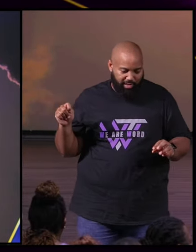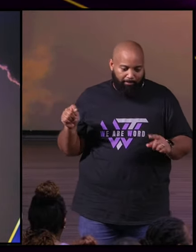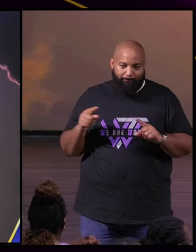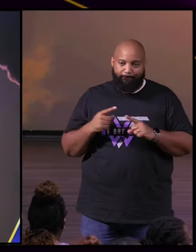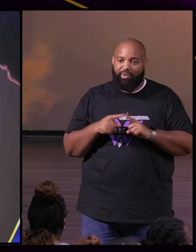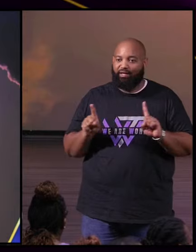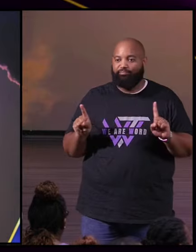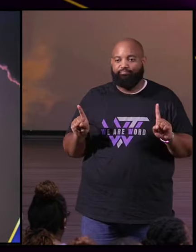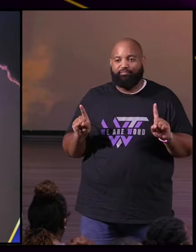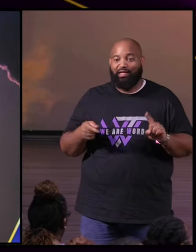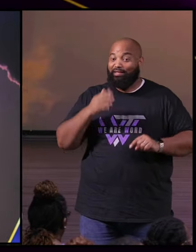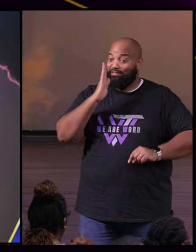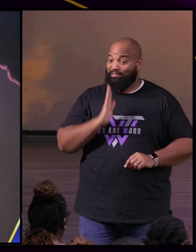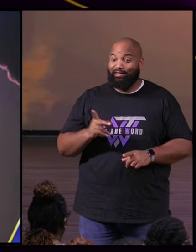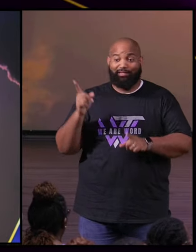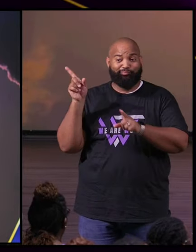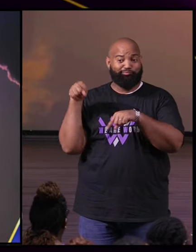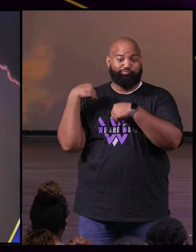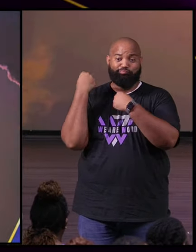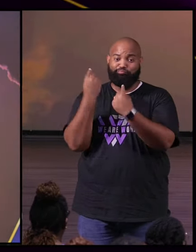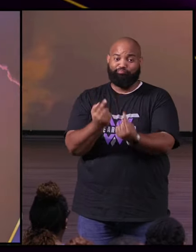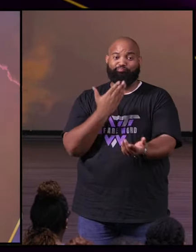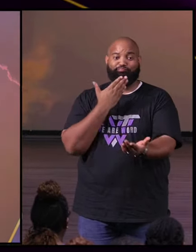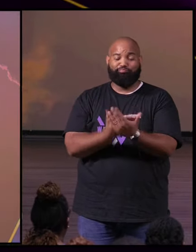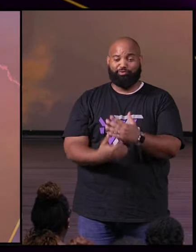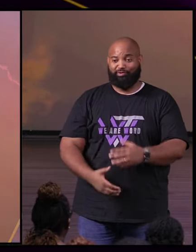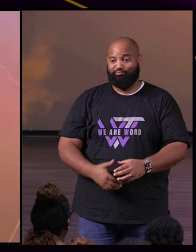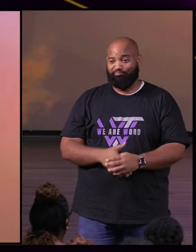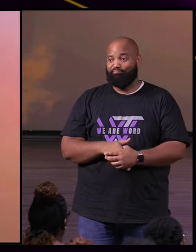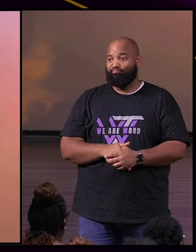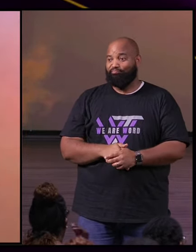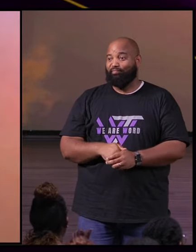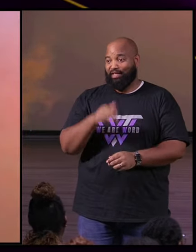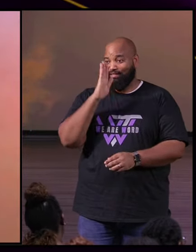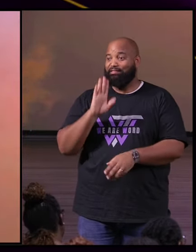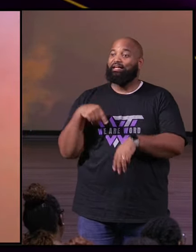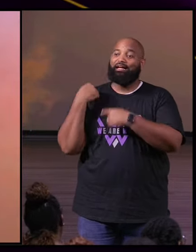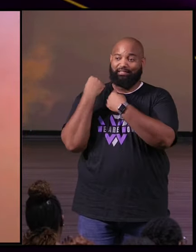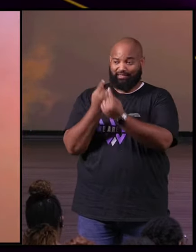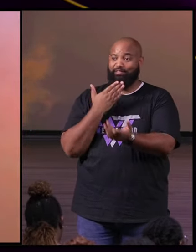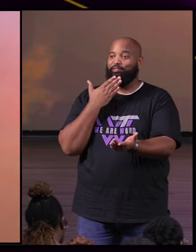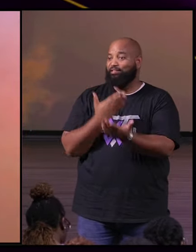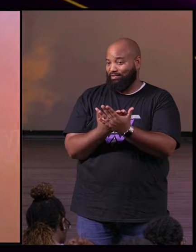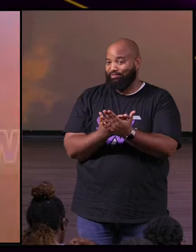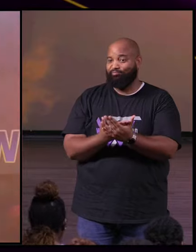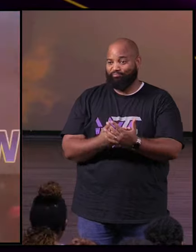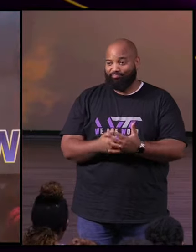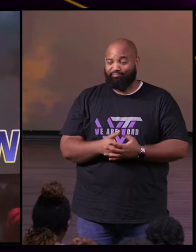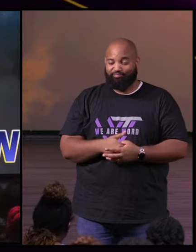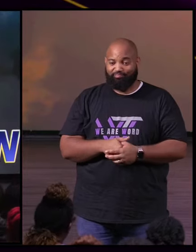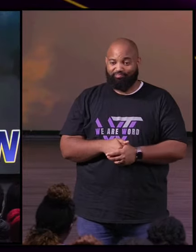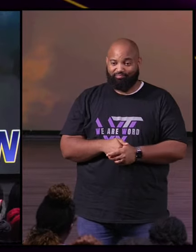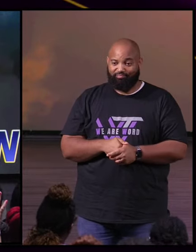but God has been good. God has been good.